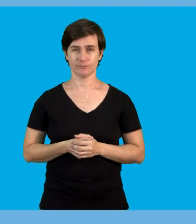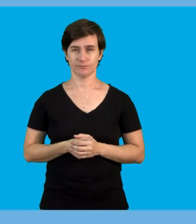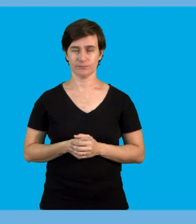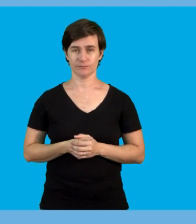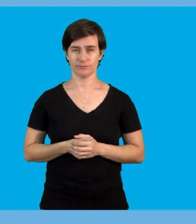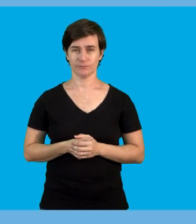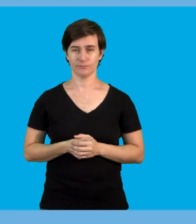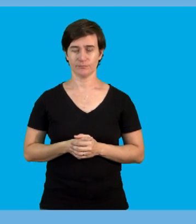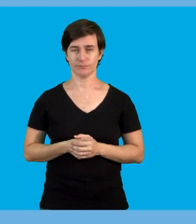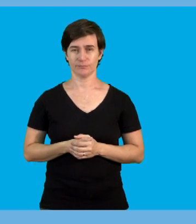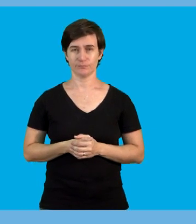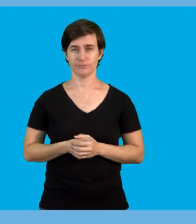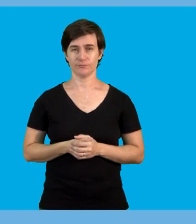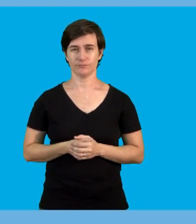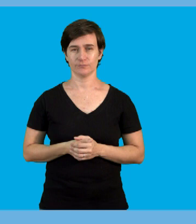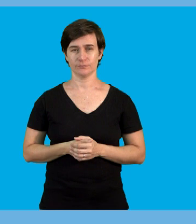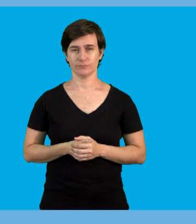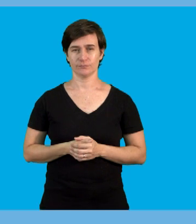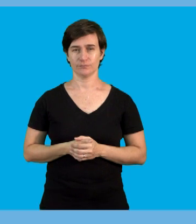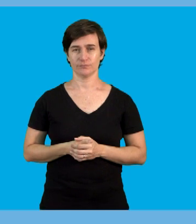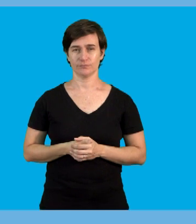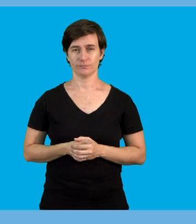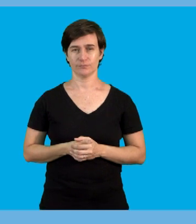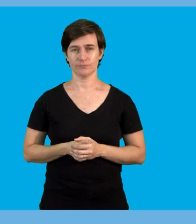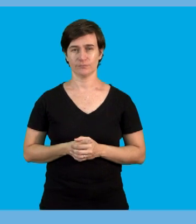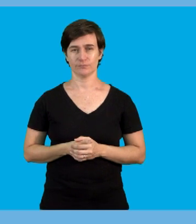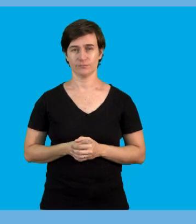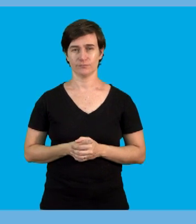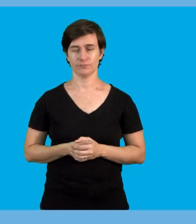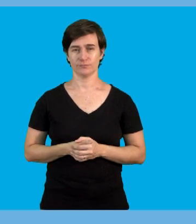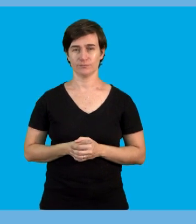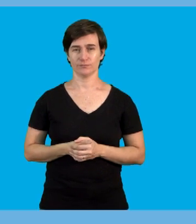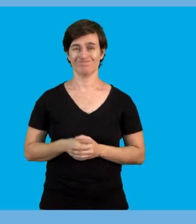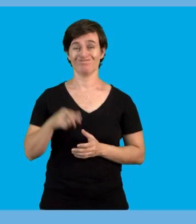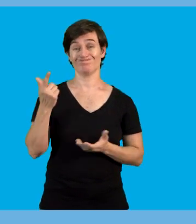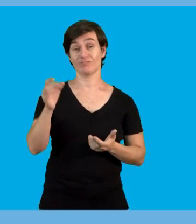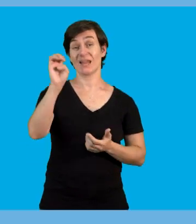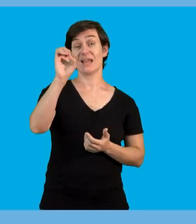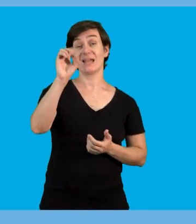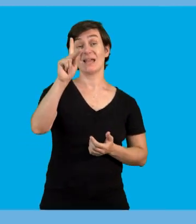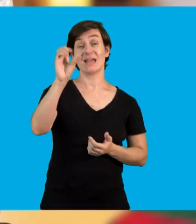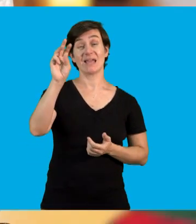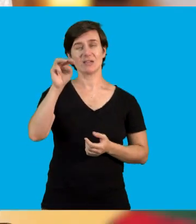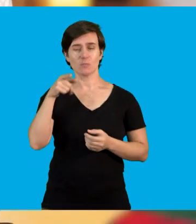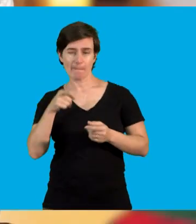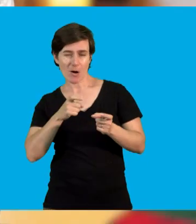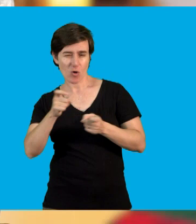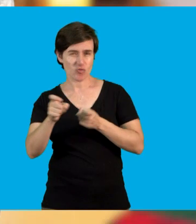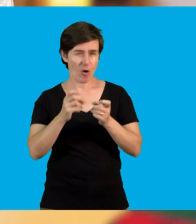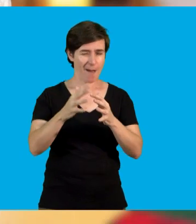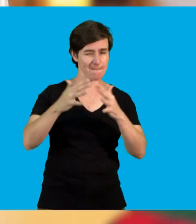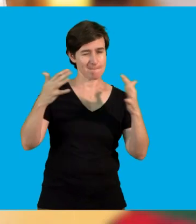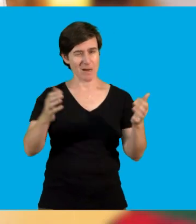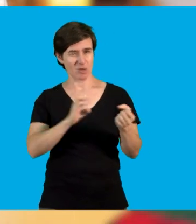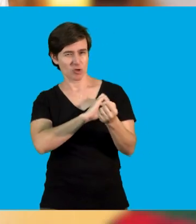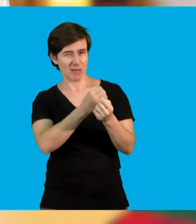to 240 volts. Now, in terms of Eskom controlling the amount of energy that is